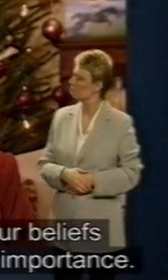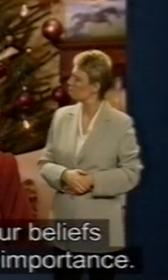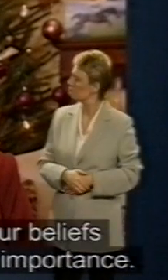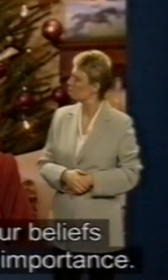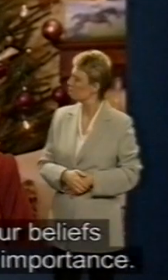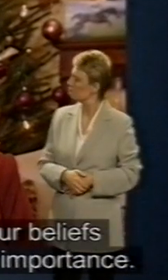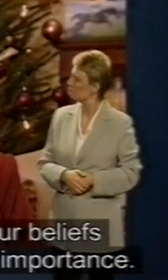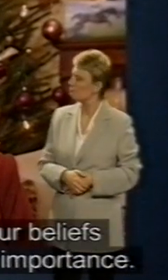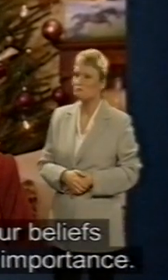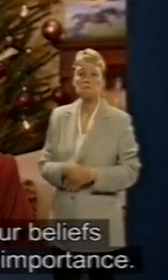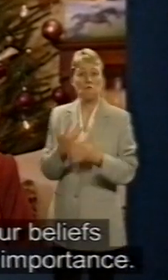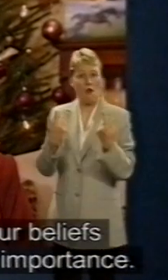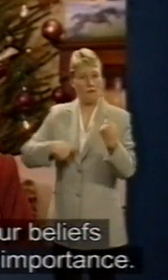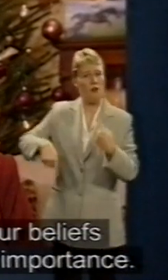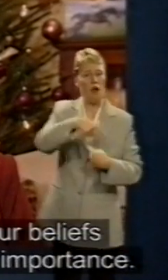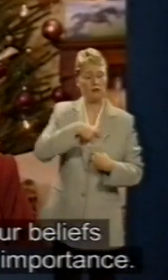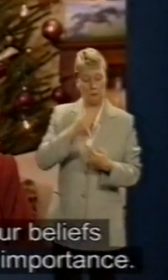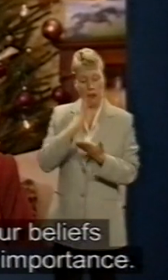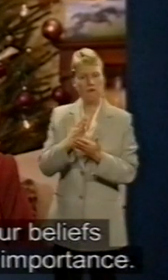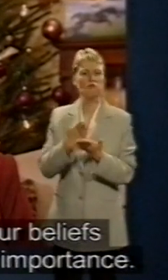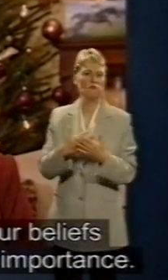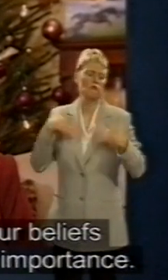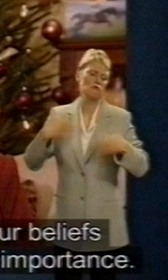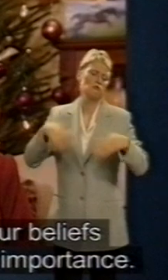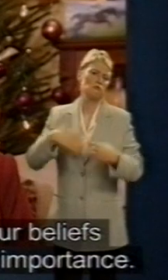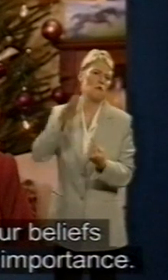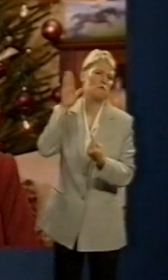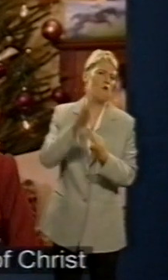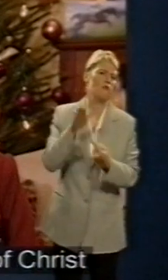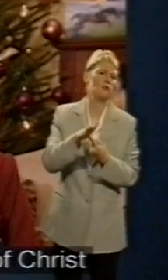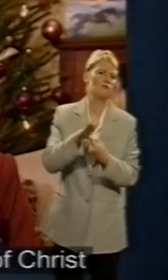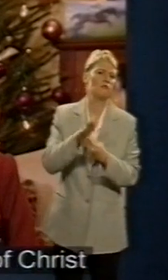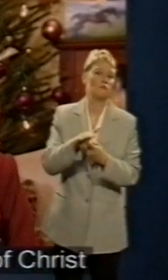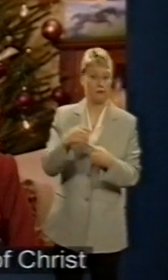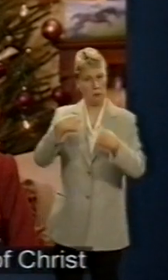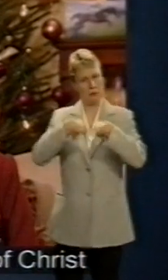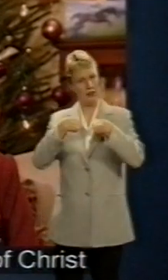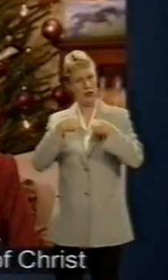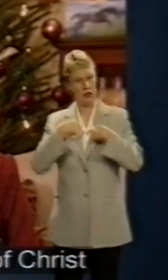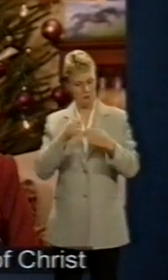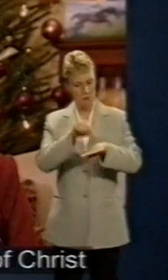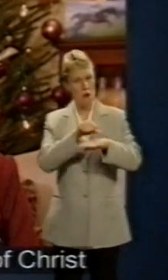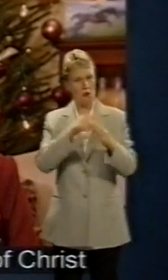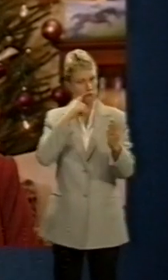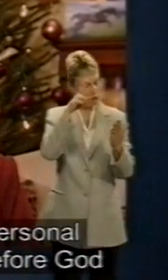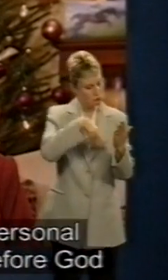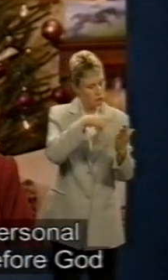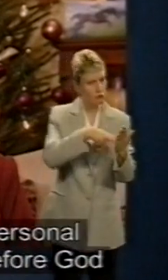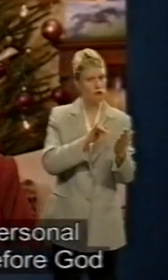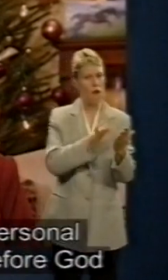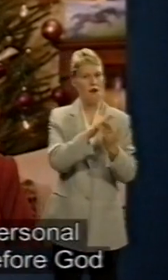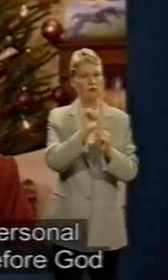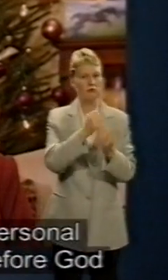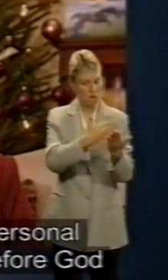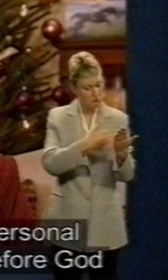To many of us, our beliefs are of fundamental importance. For me, the teachings of Christ and my own